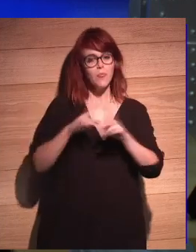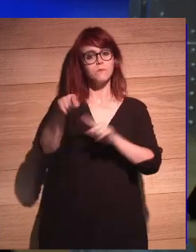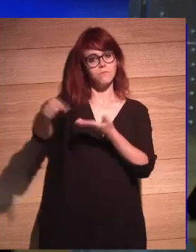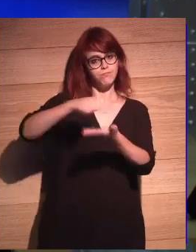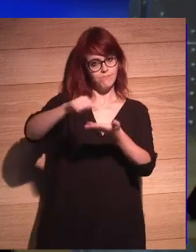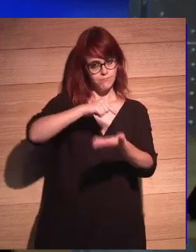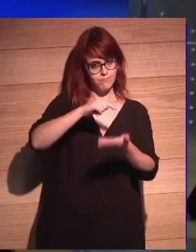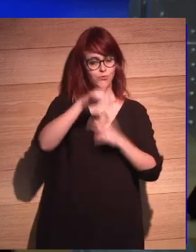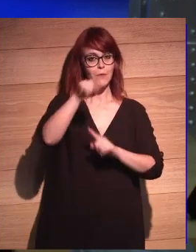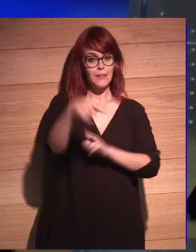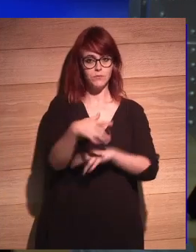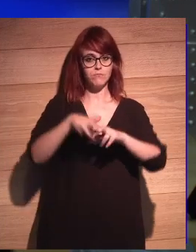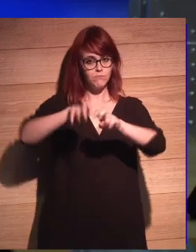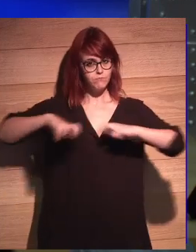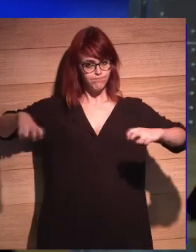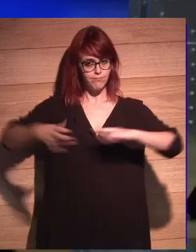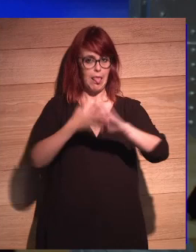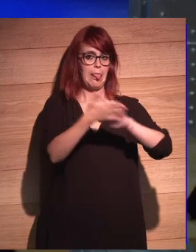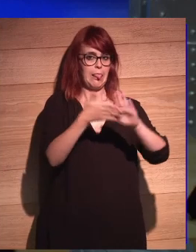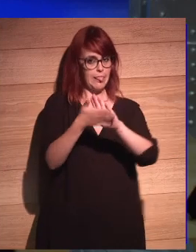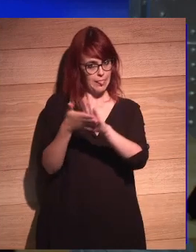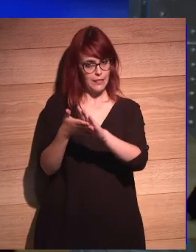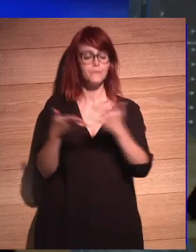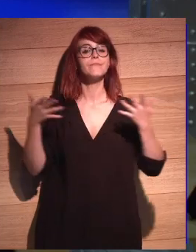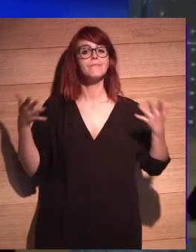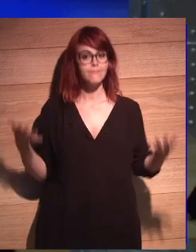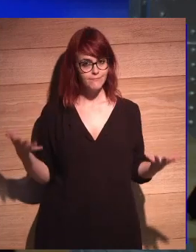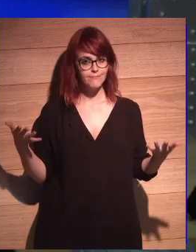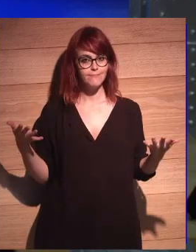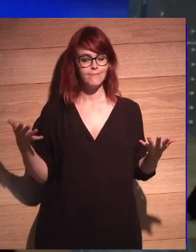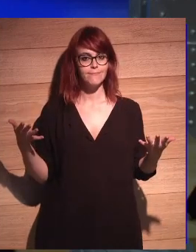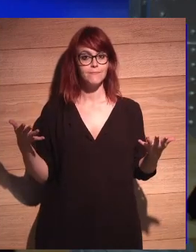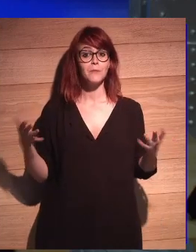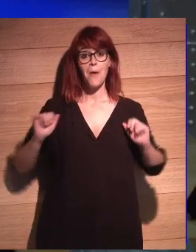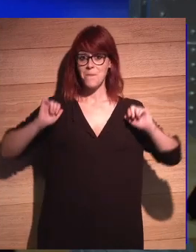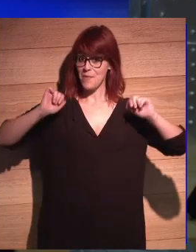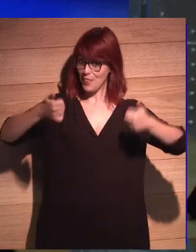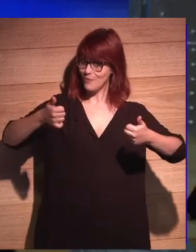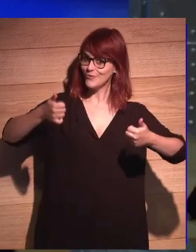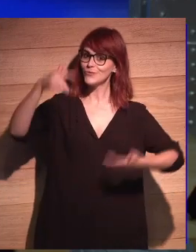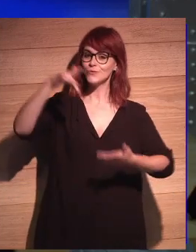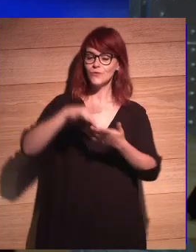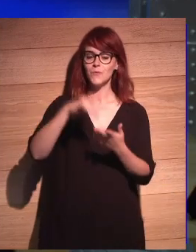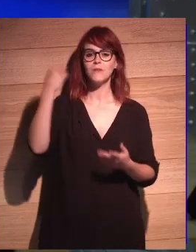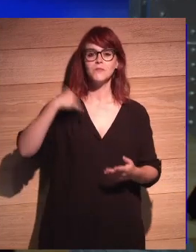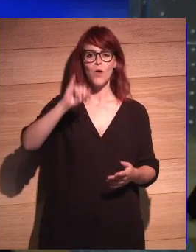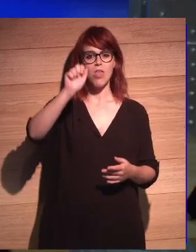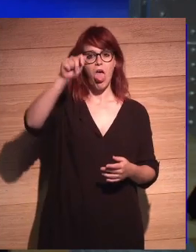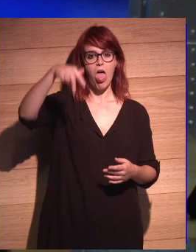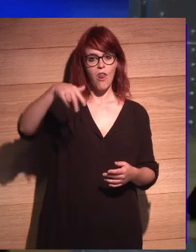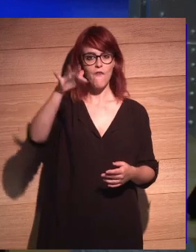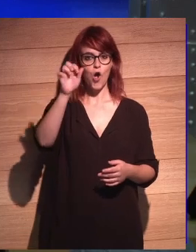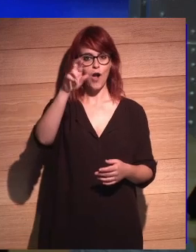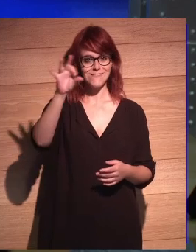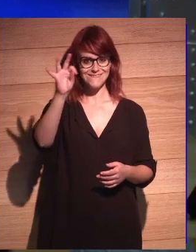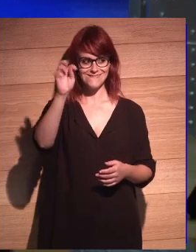your questions using this hashtag. And I will get these questions for later when we are in the panel. We're going